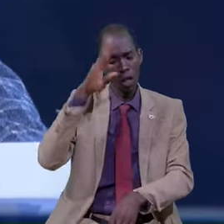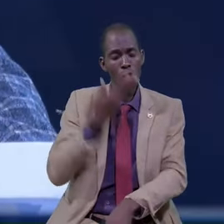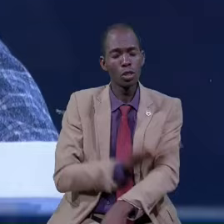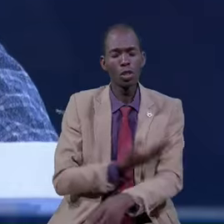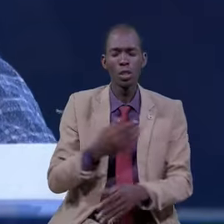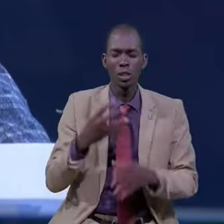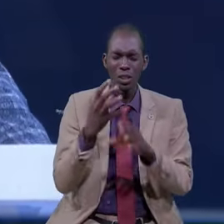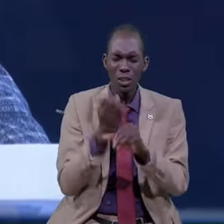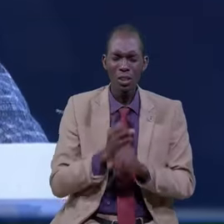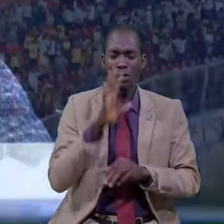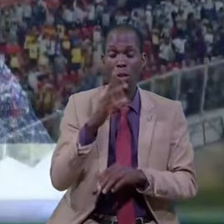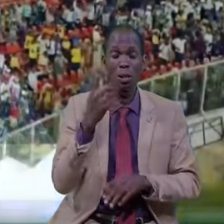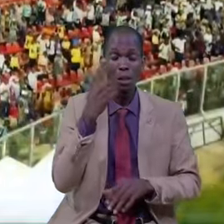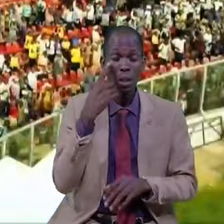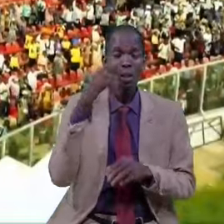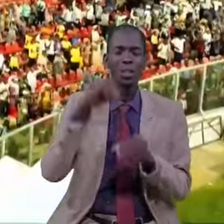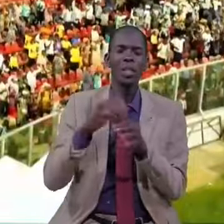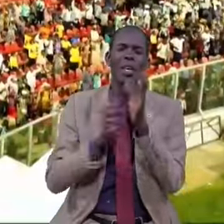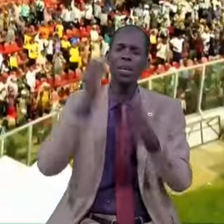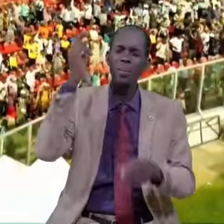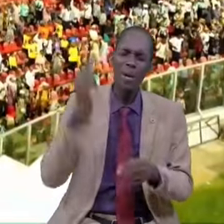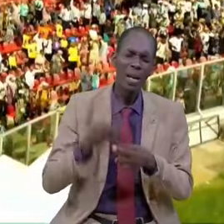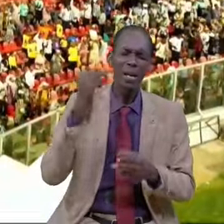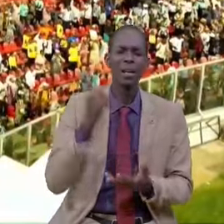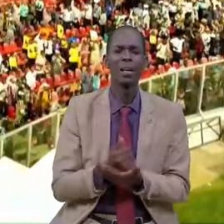sight in Jesus name